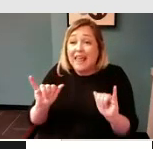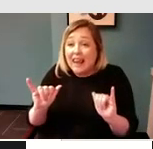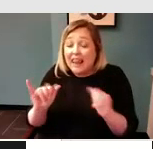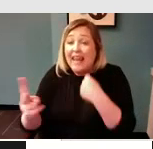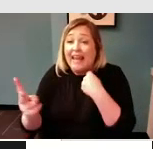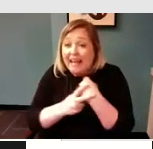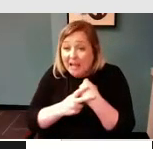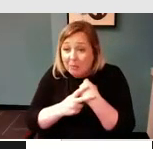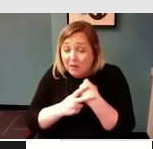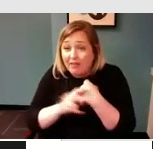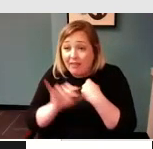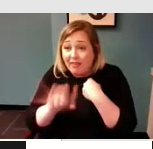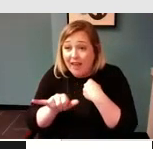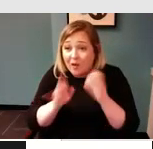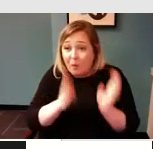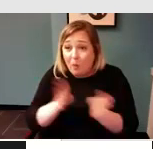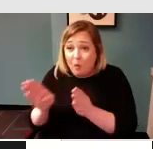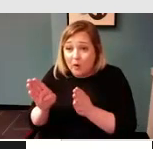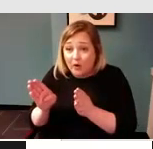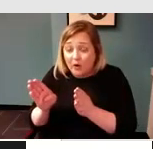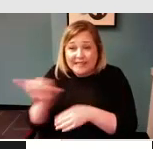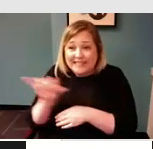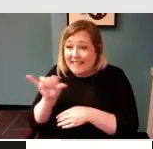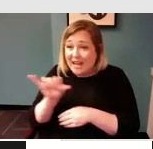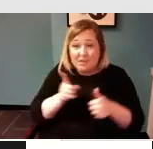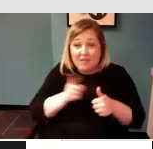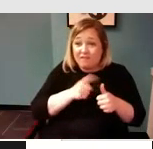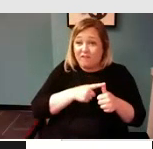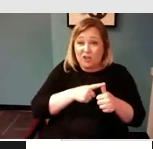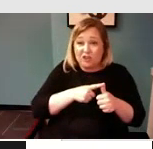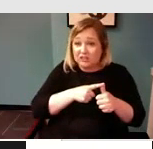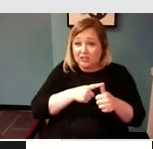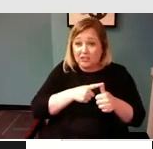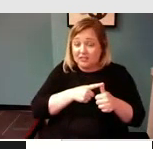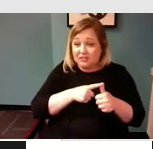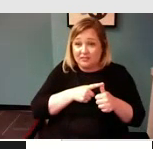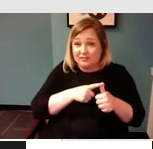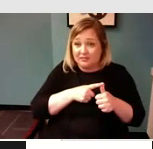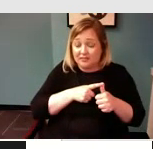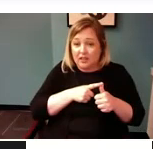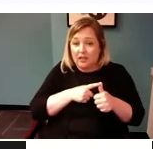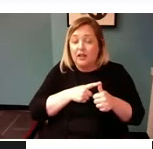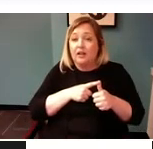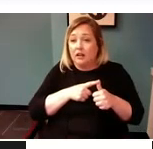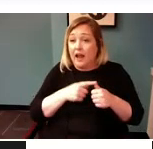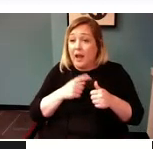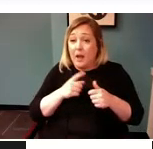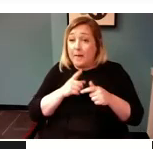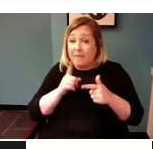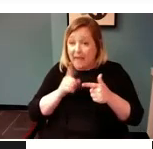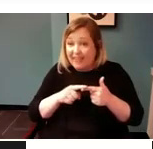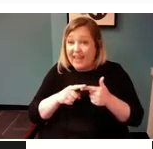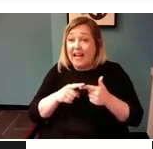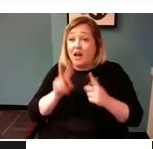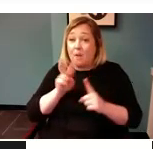original graph, but we are going to explore on the transposed graph, right? So let's look at